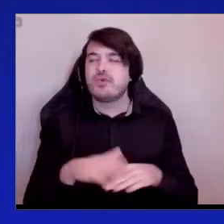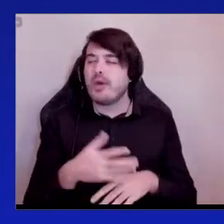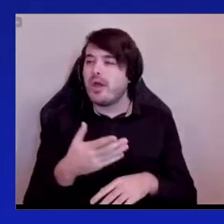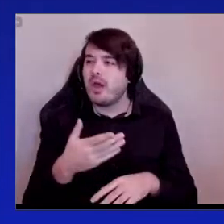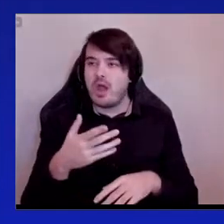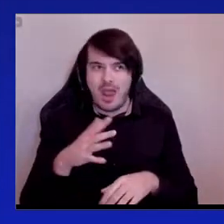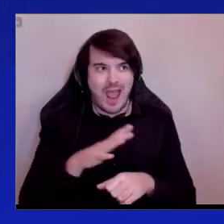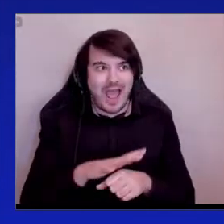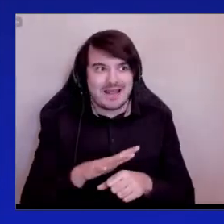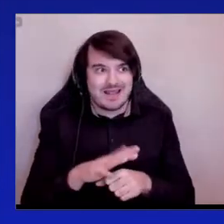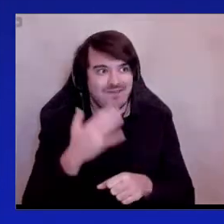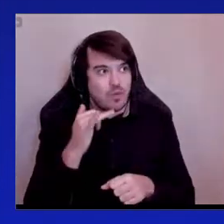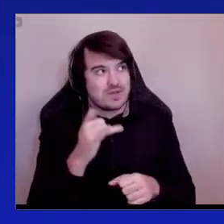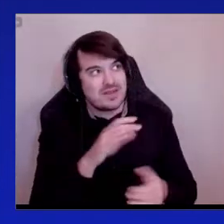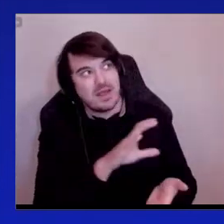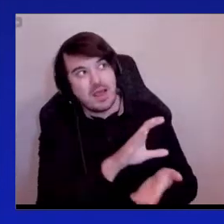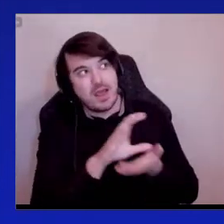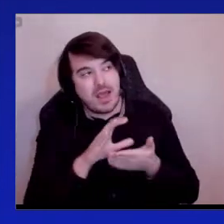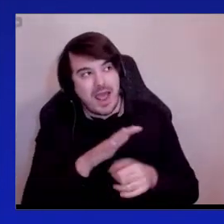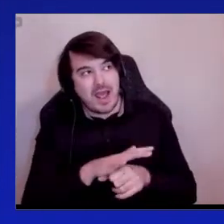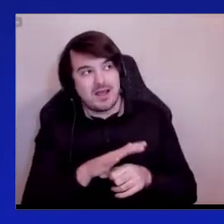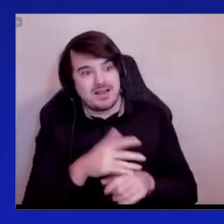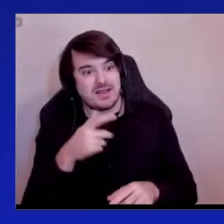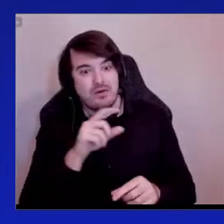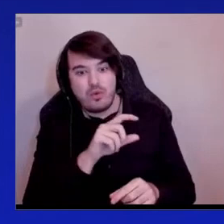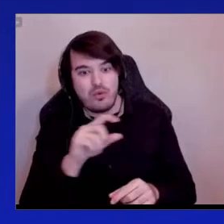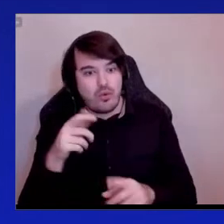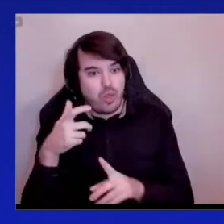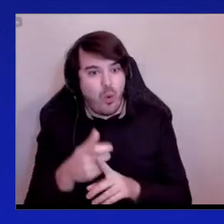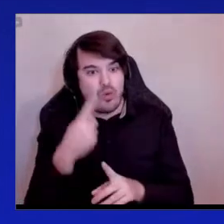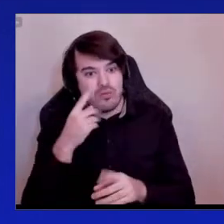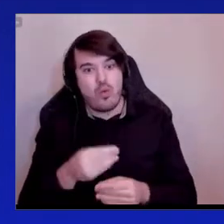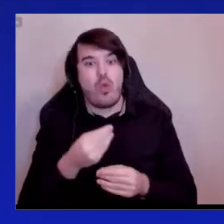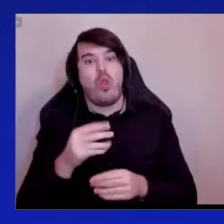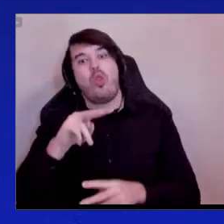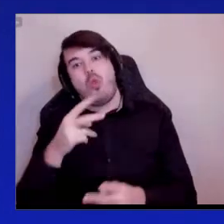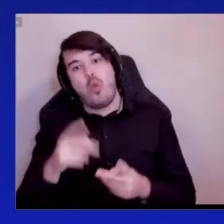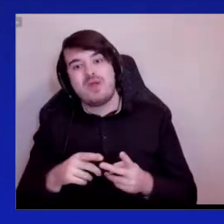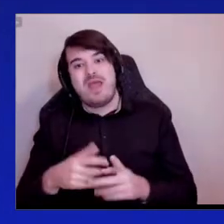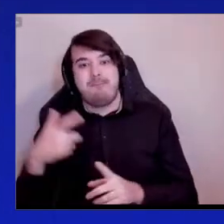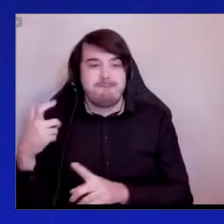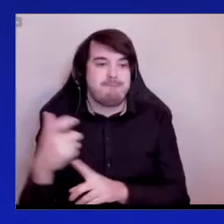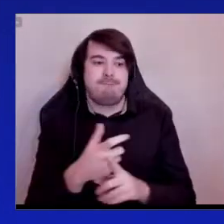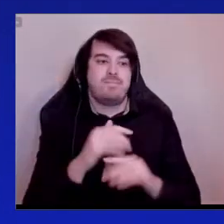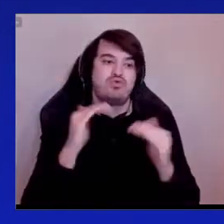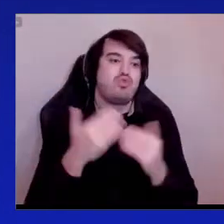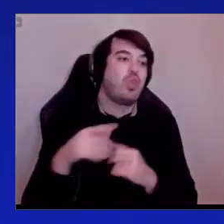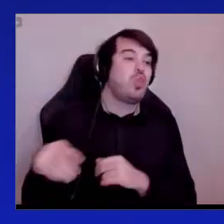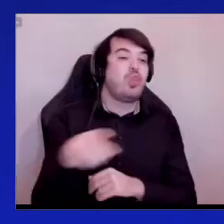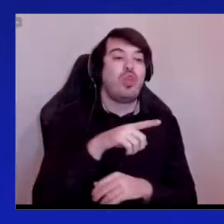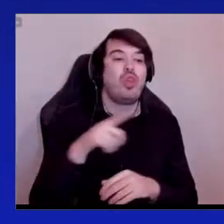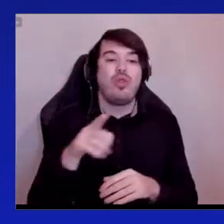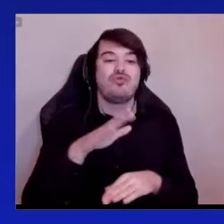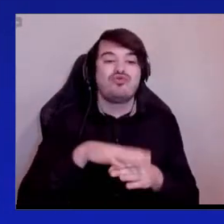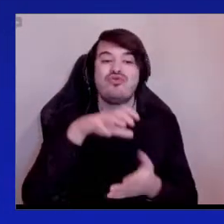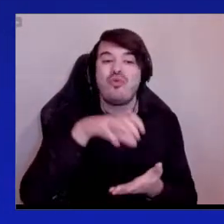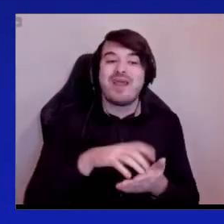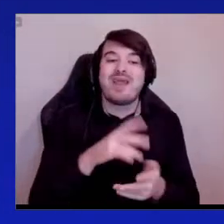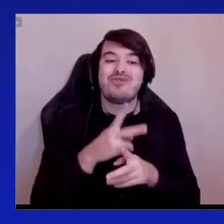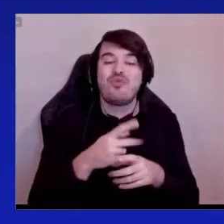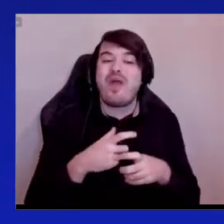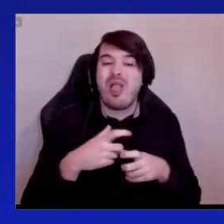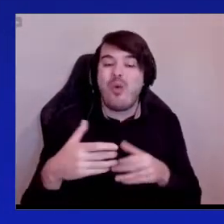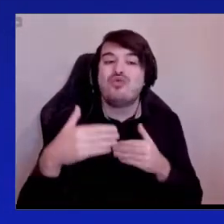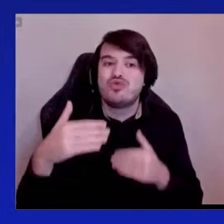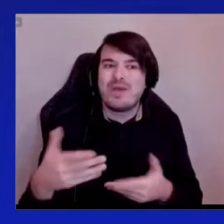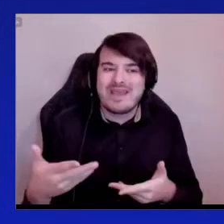When assez it de comes doses to knowing pour are we going to have enough donner la deuxième doses dose à tous les to administer the second tous les dose résidents de to foyers de all soins of longue the durée. residents of long-term